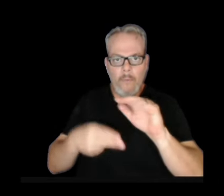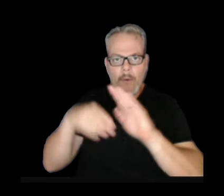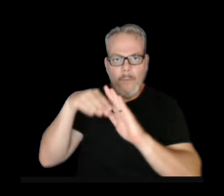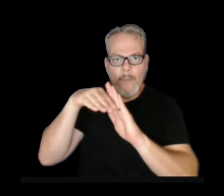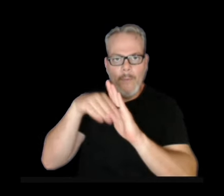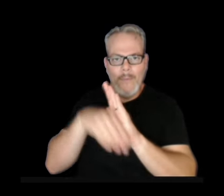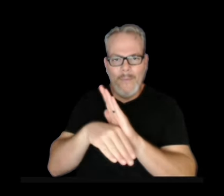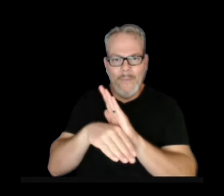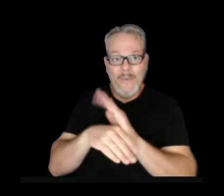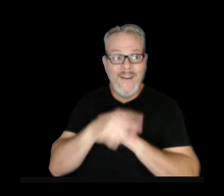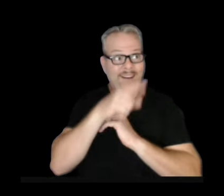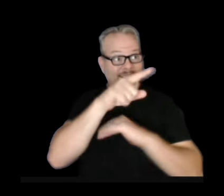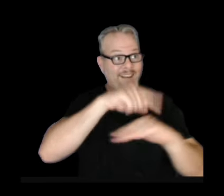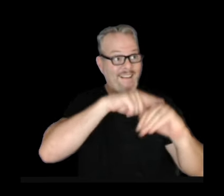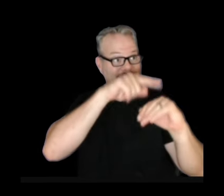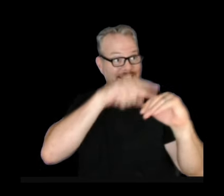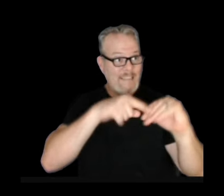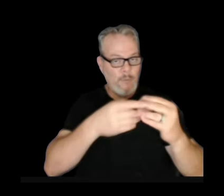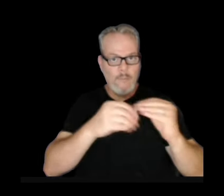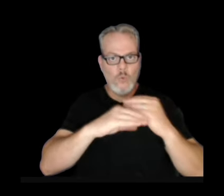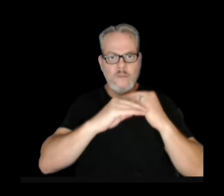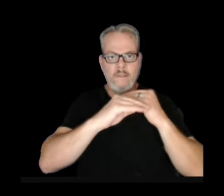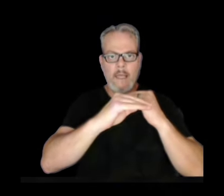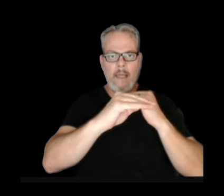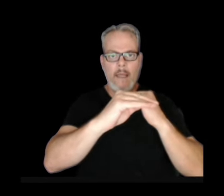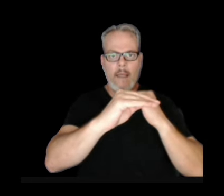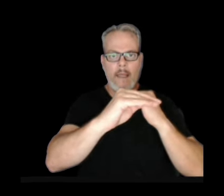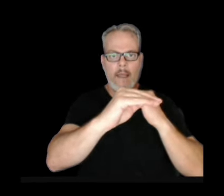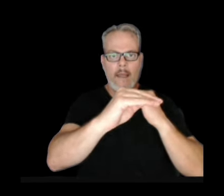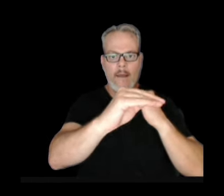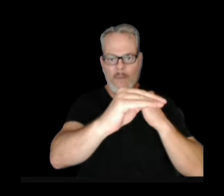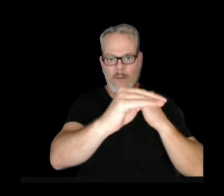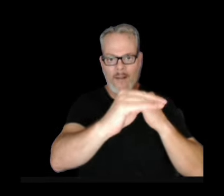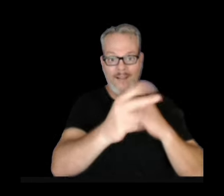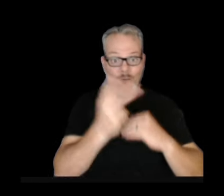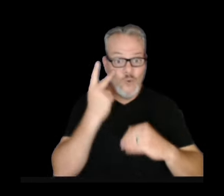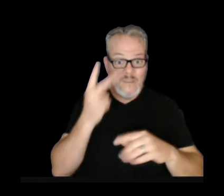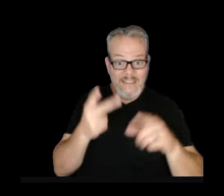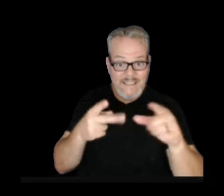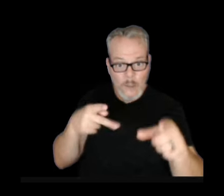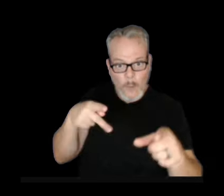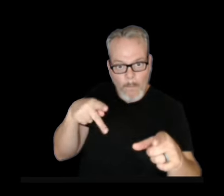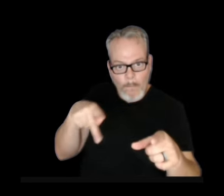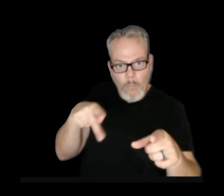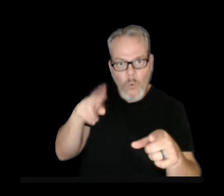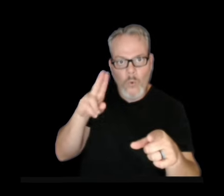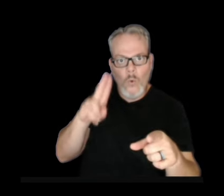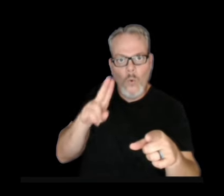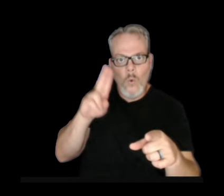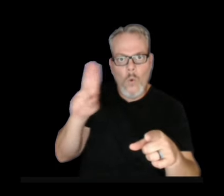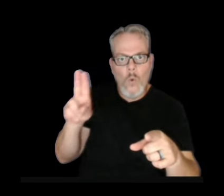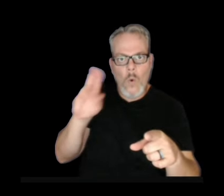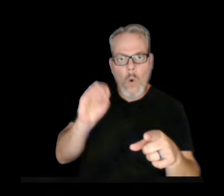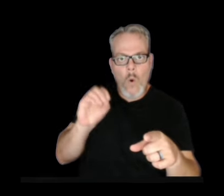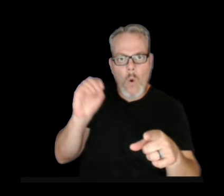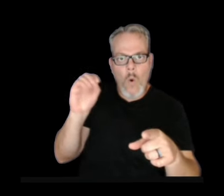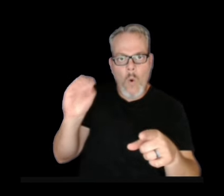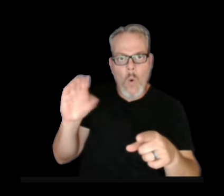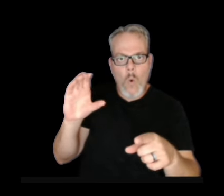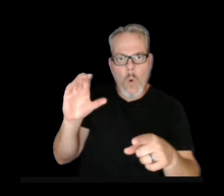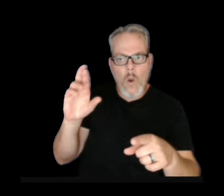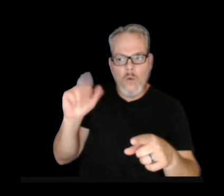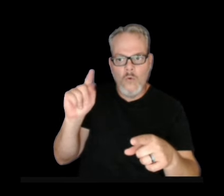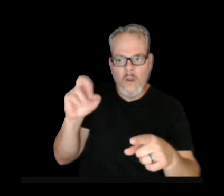summit with decreasing ground tilt. And you can see here at Puʻuʻōʻō crater on the East Rift, we're also having decreasing ground